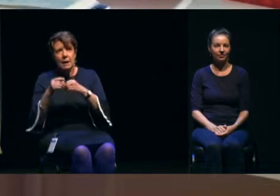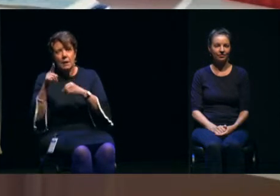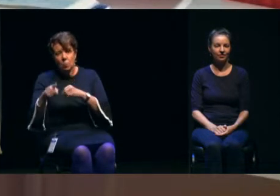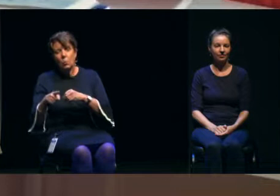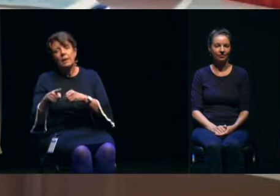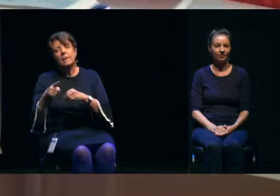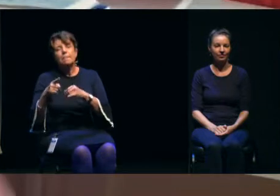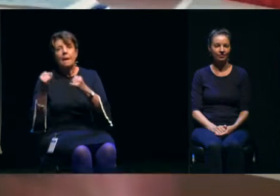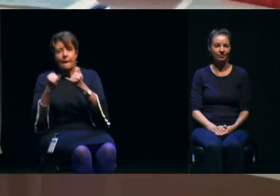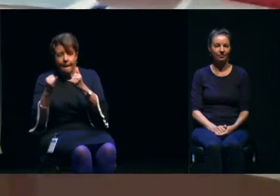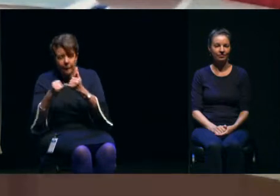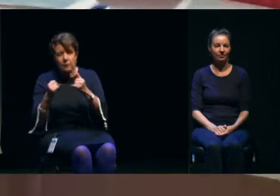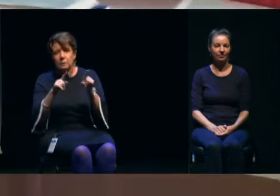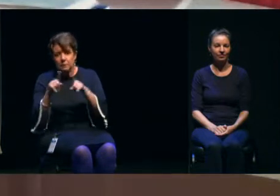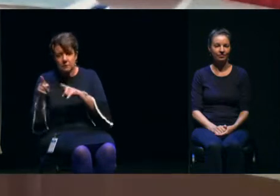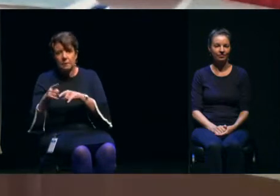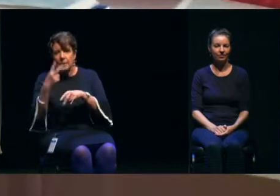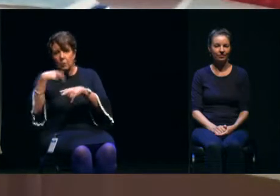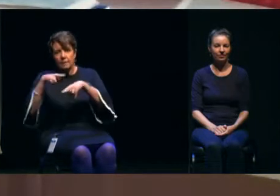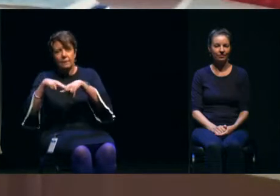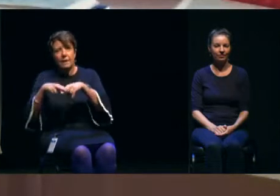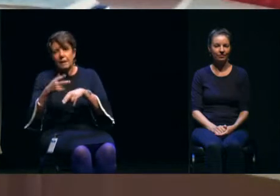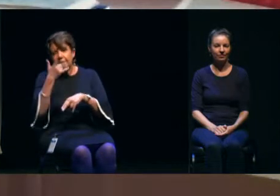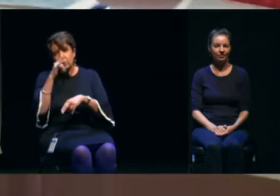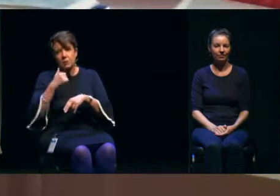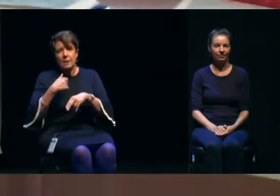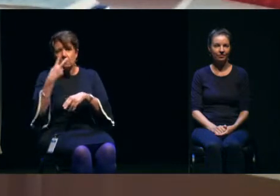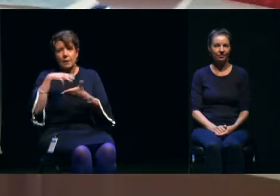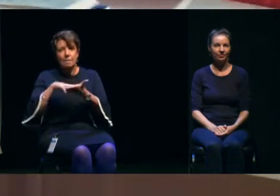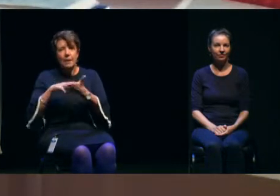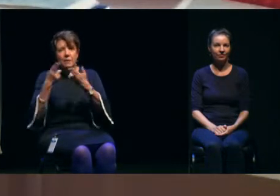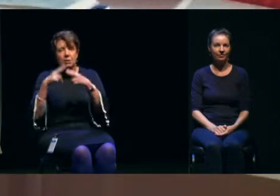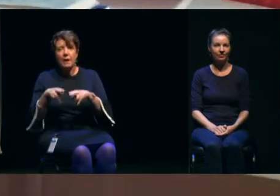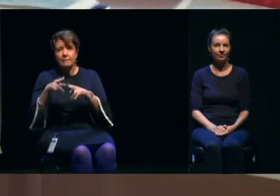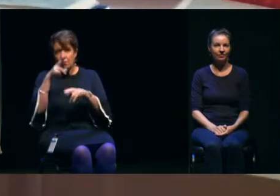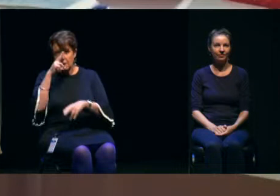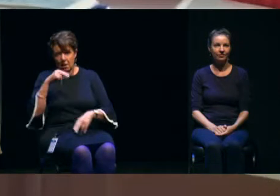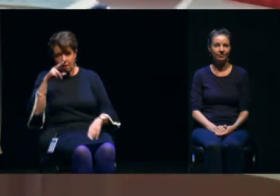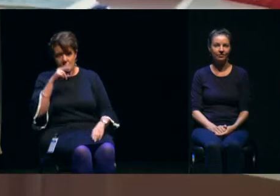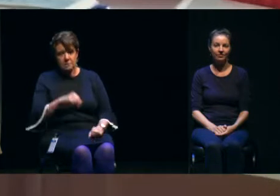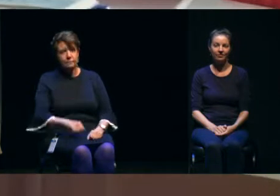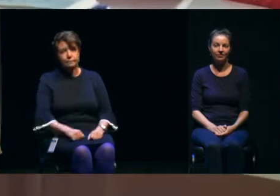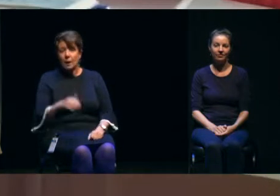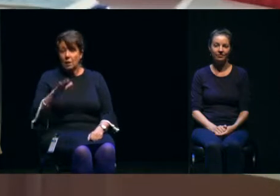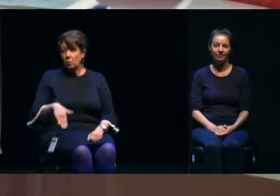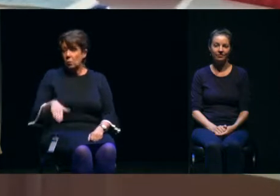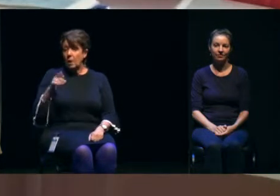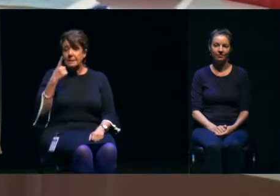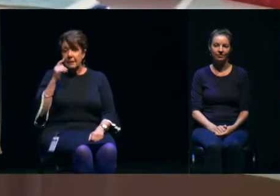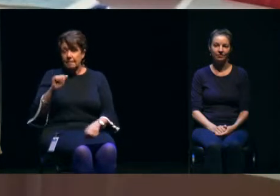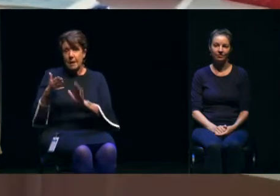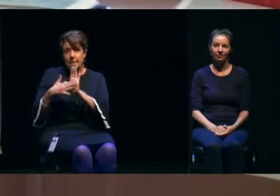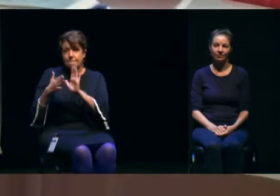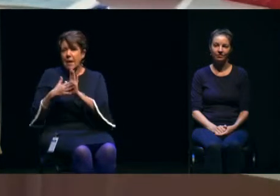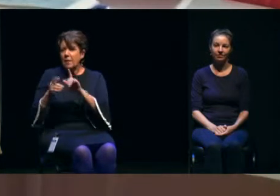my grandfather. Unfortunately, my grandmother died very young. And I grew up seeing my mother as a